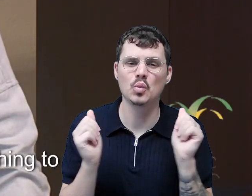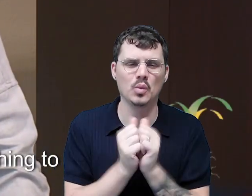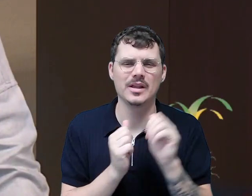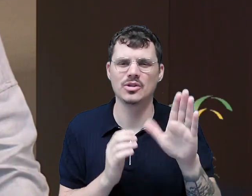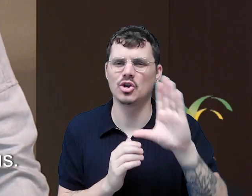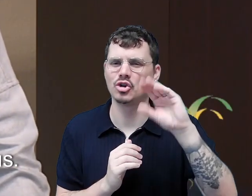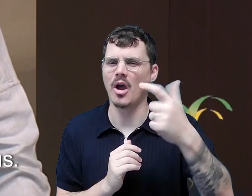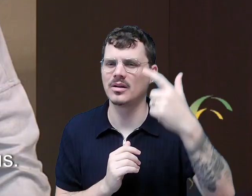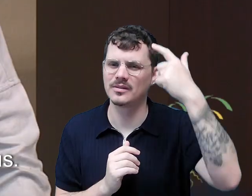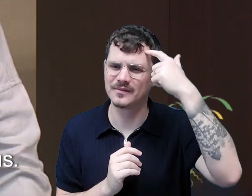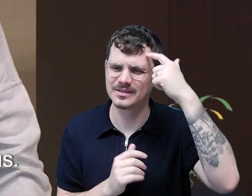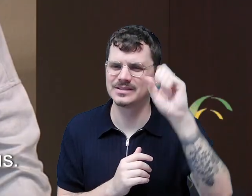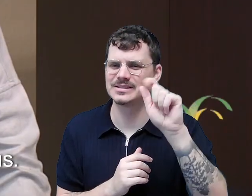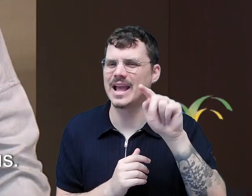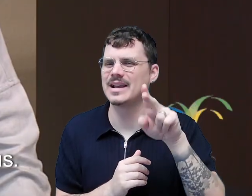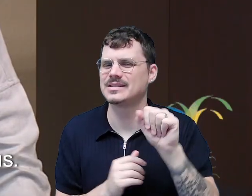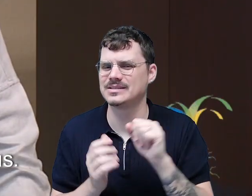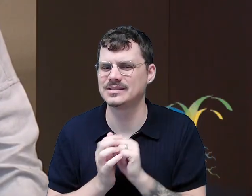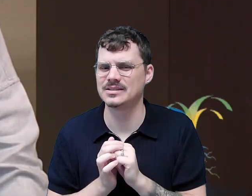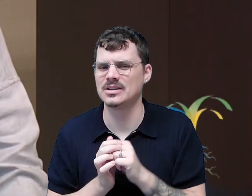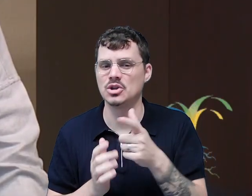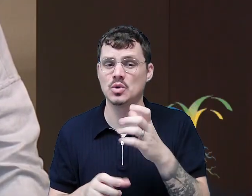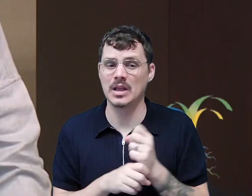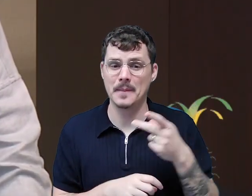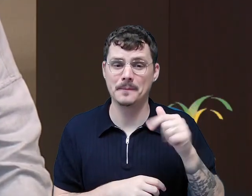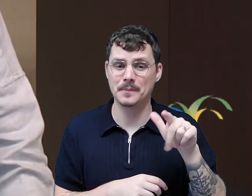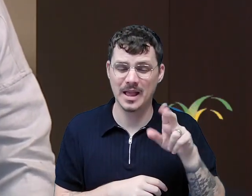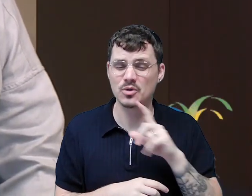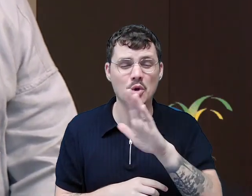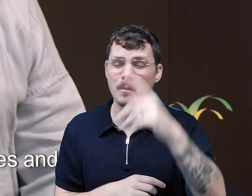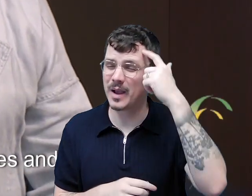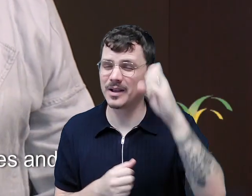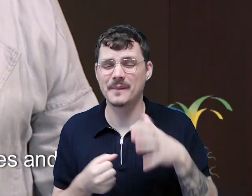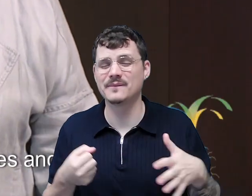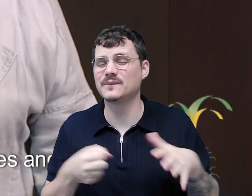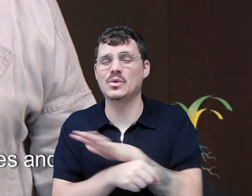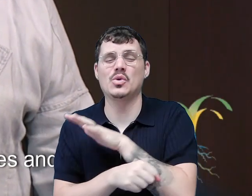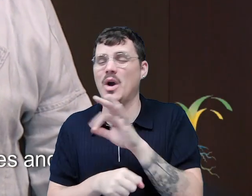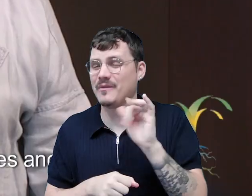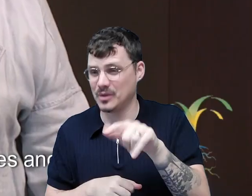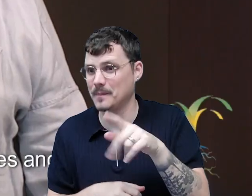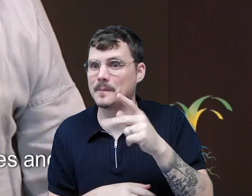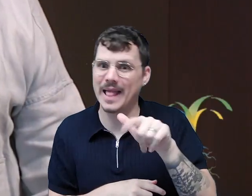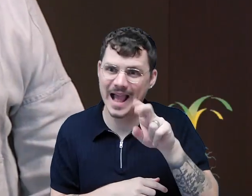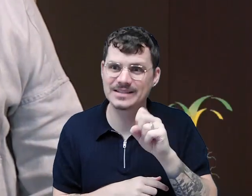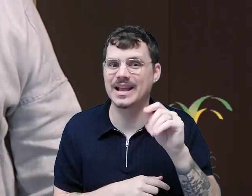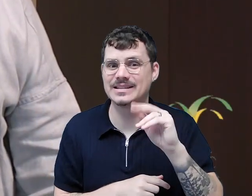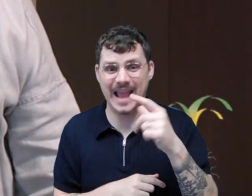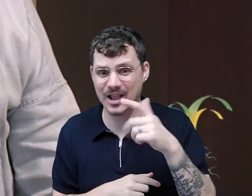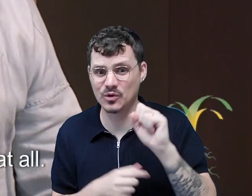to do with a person's cognitive status. You get plaques, you can have a brain full of plaques and